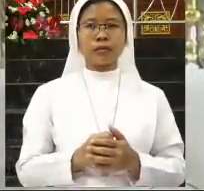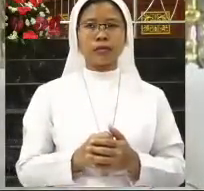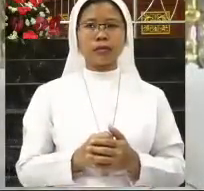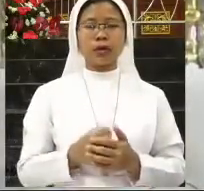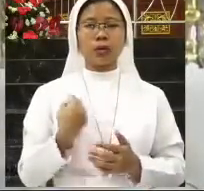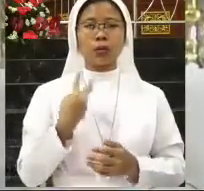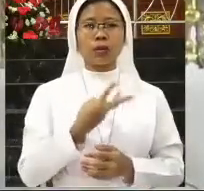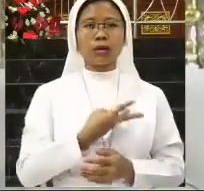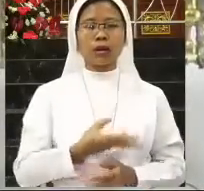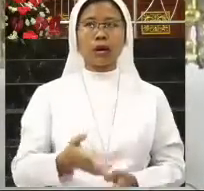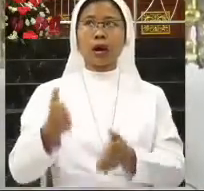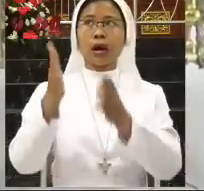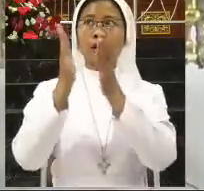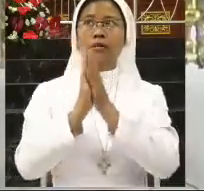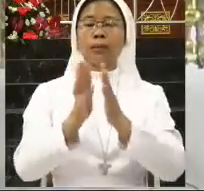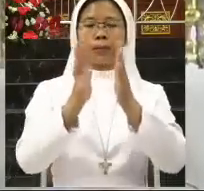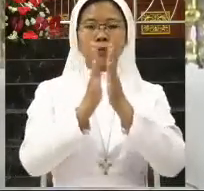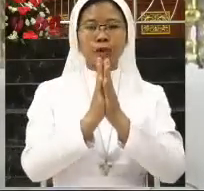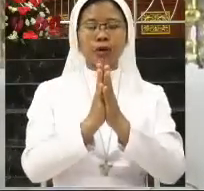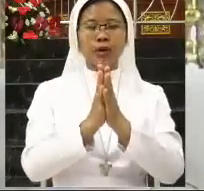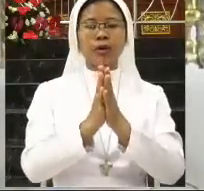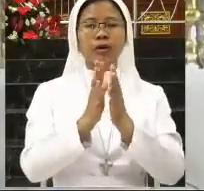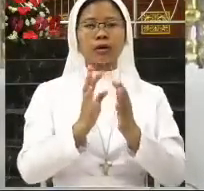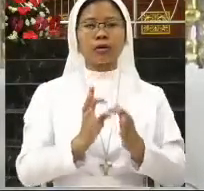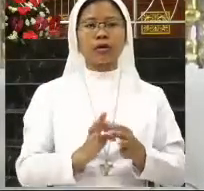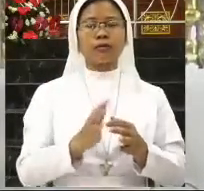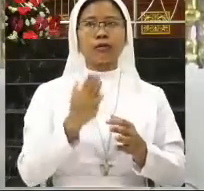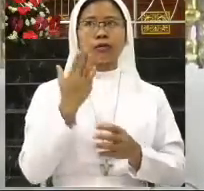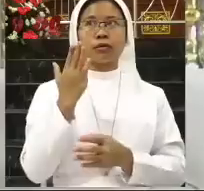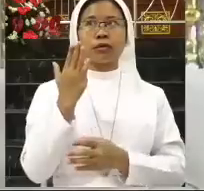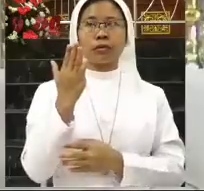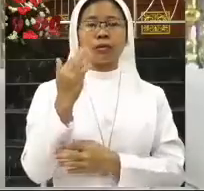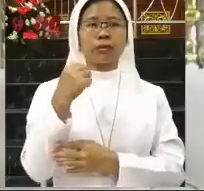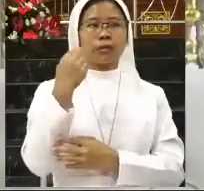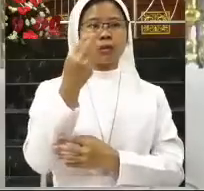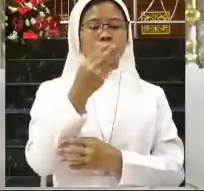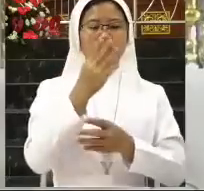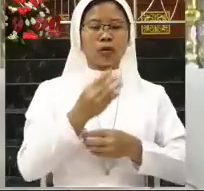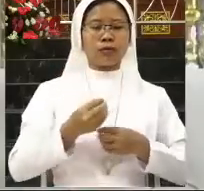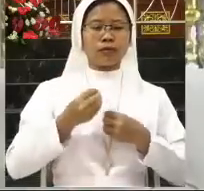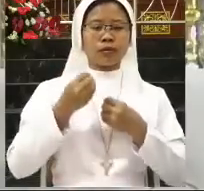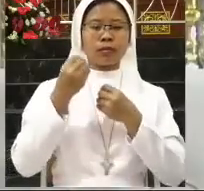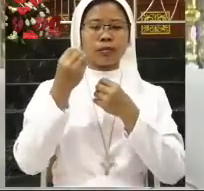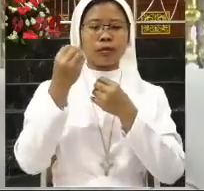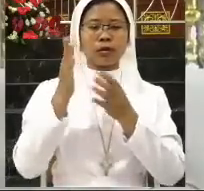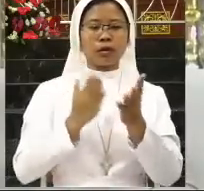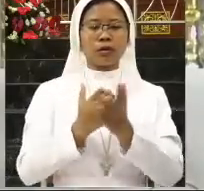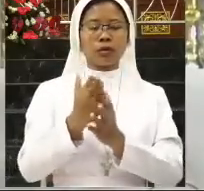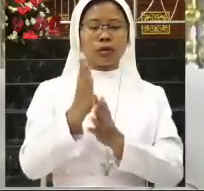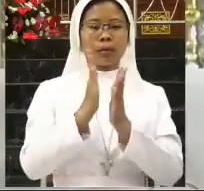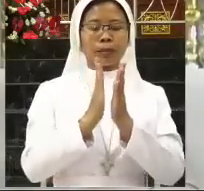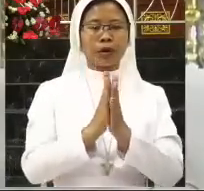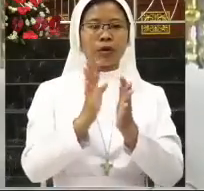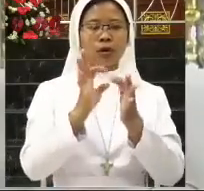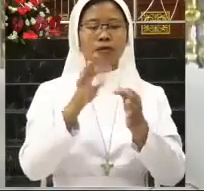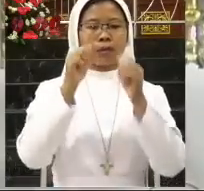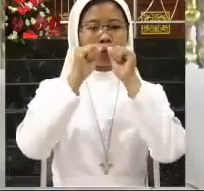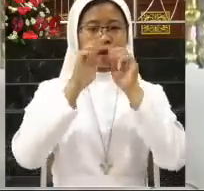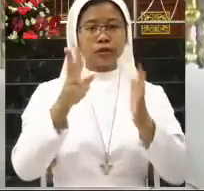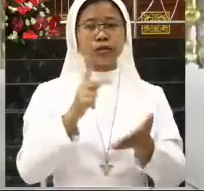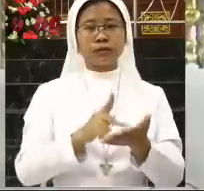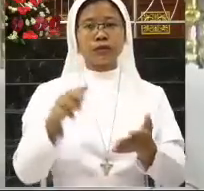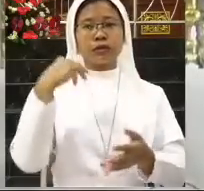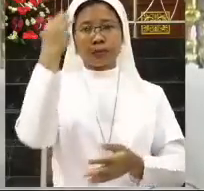we ask the prayers of your people with the sacrificial offerings that through the intercession of the Blessed